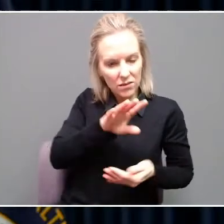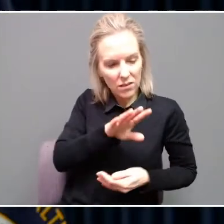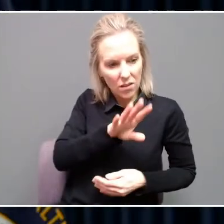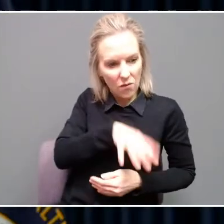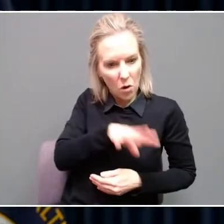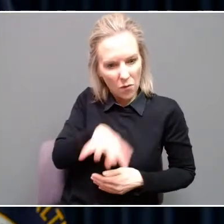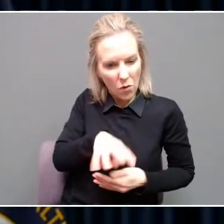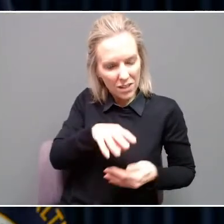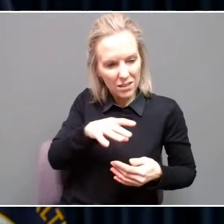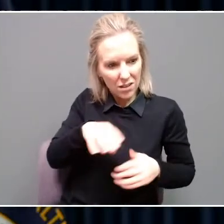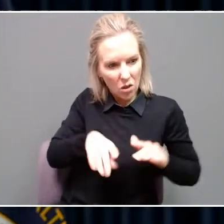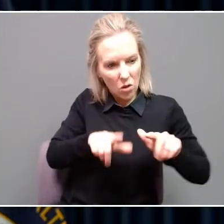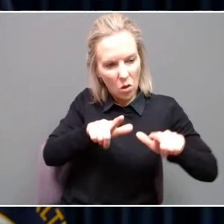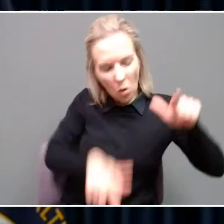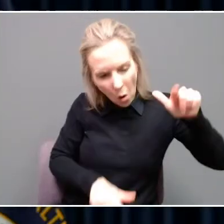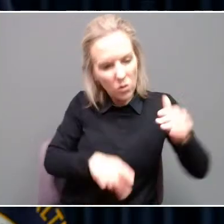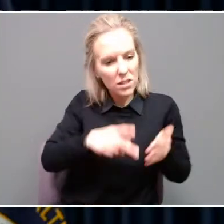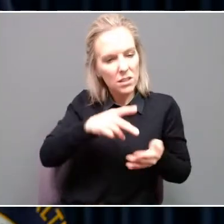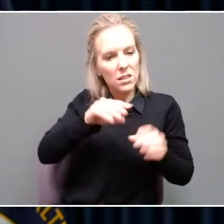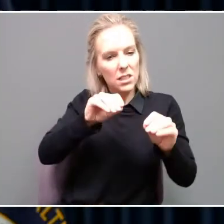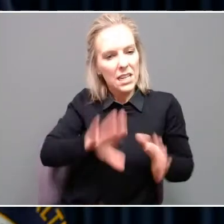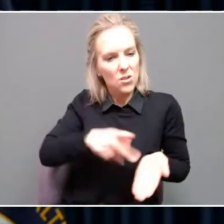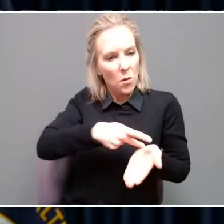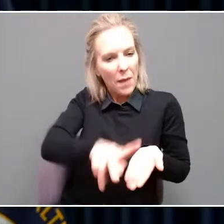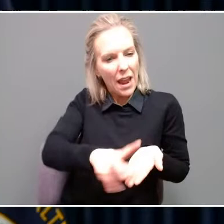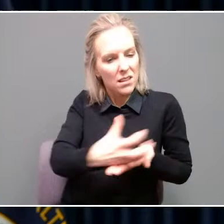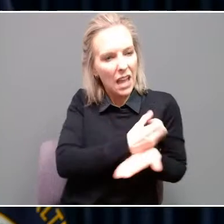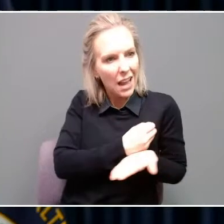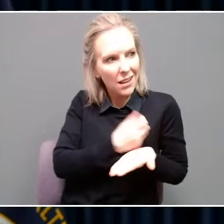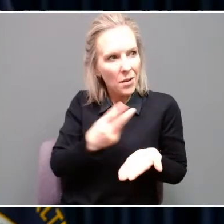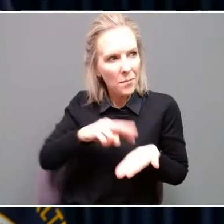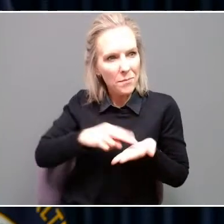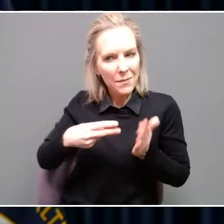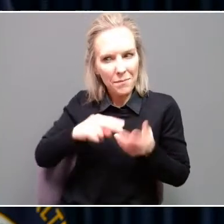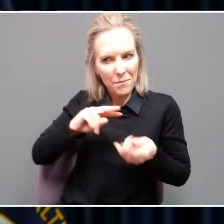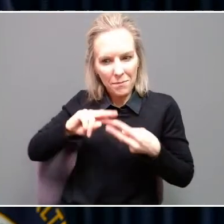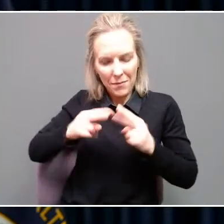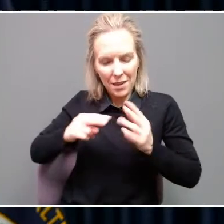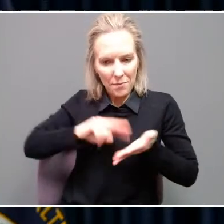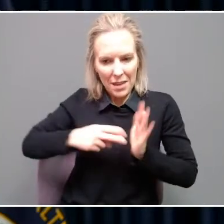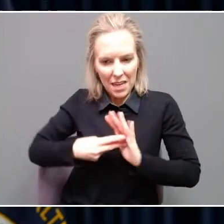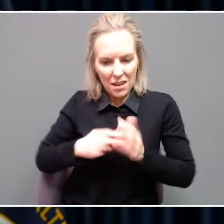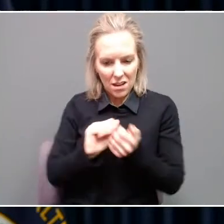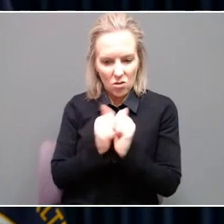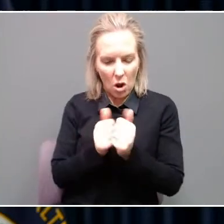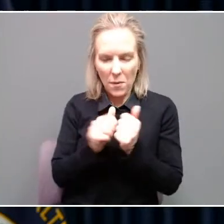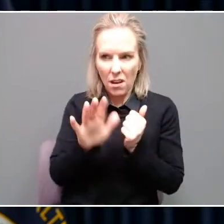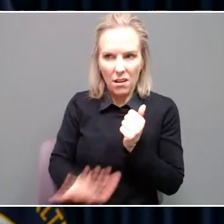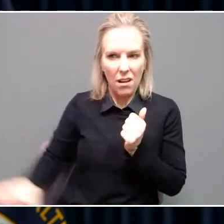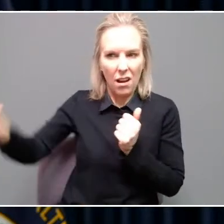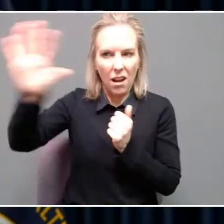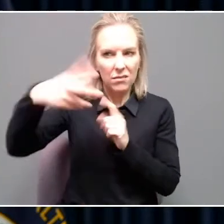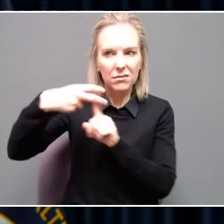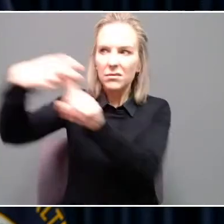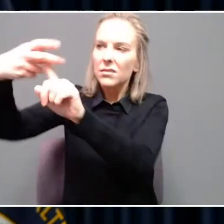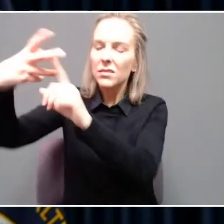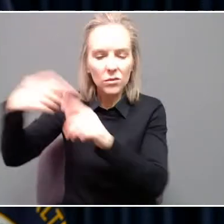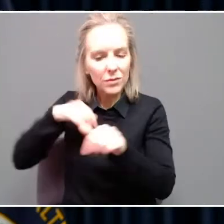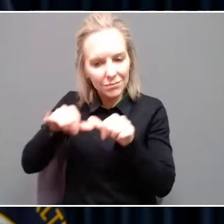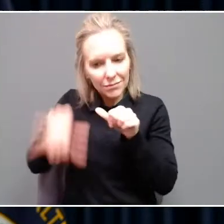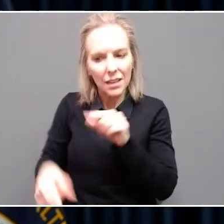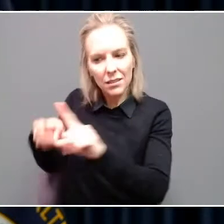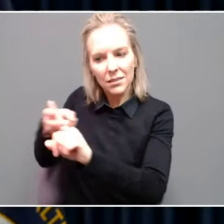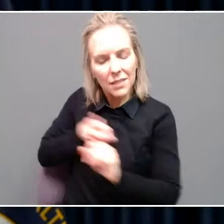with 11,000 teacher vacancies, if any of these legislators are serious about addressing learning loss, we have to have a teacher in the